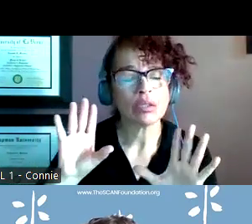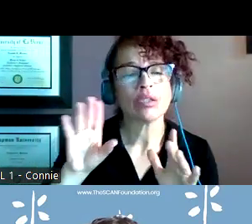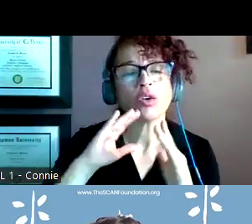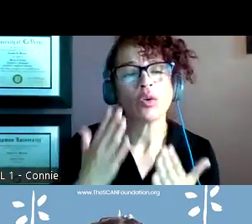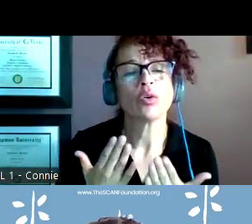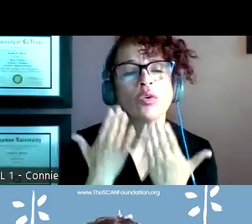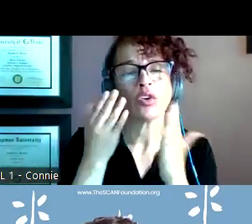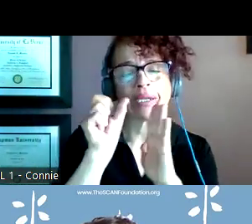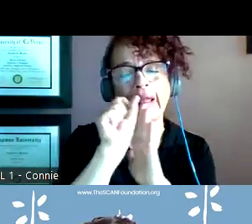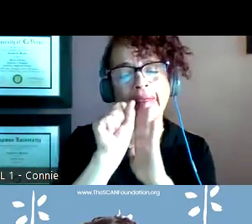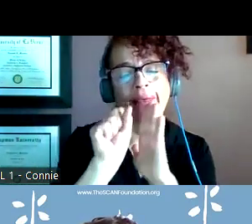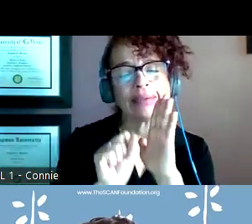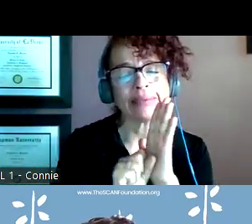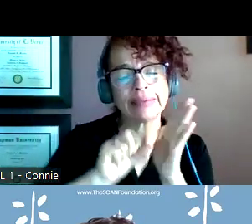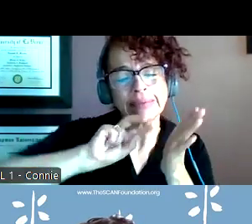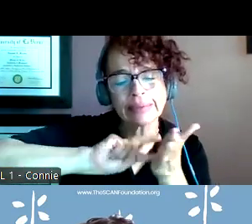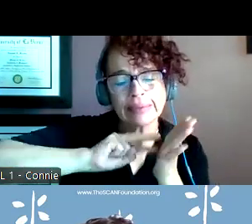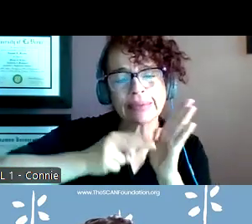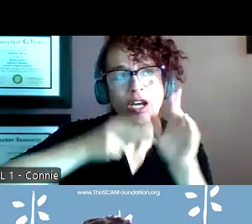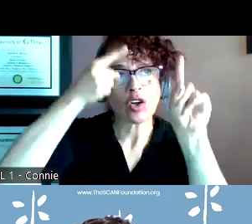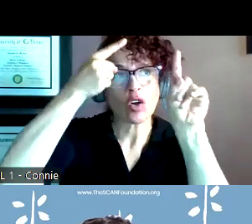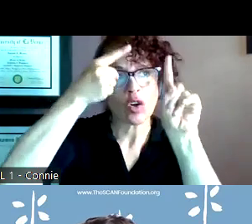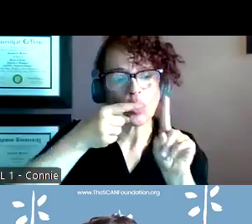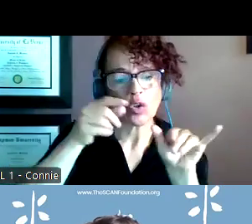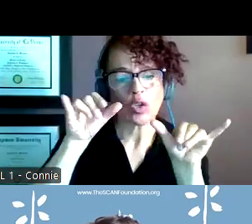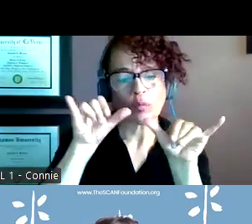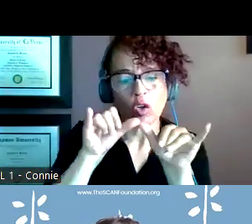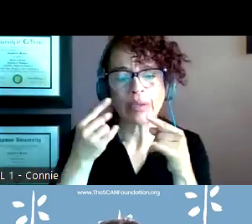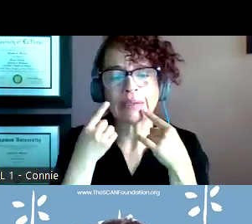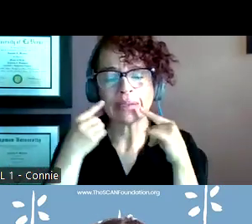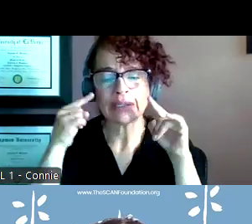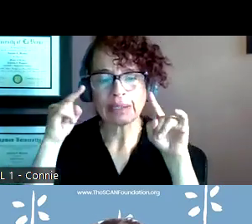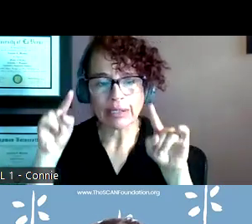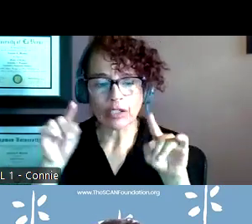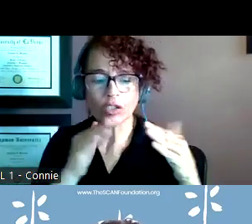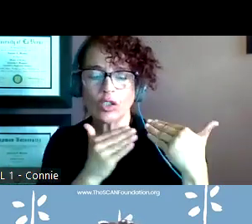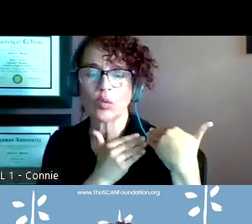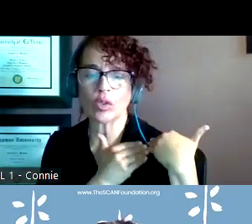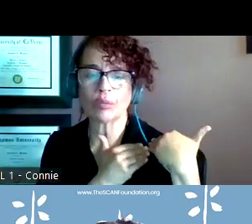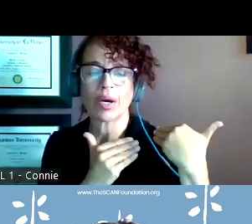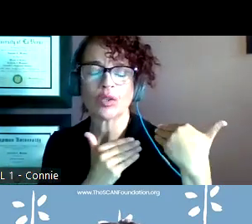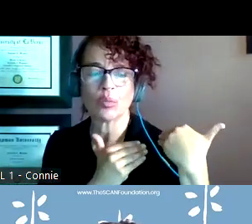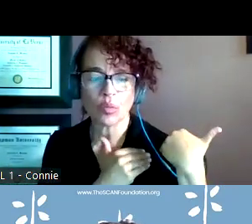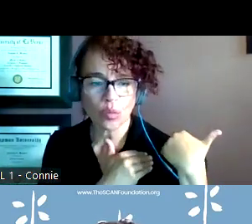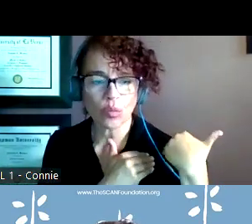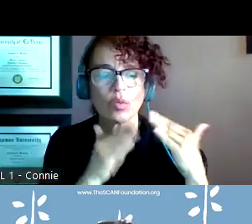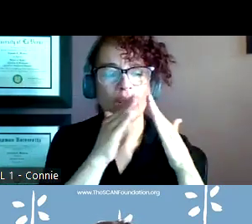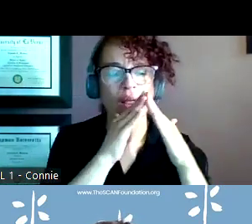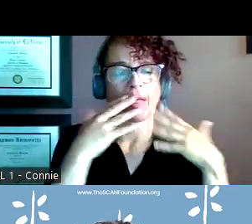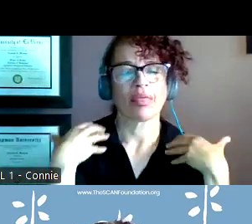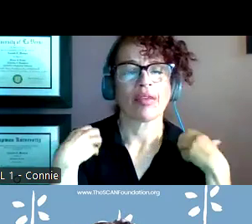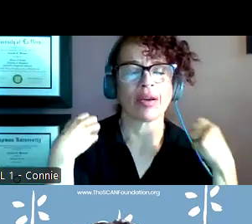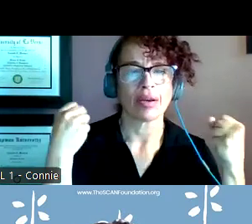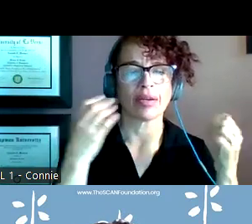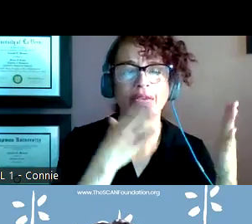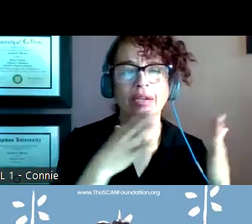that the state clearly define the objectives, measures of success, and scope of responsibility of the health plans for providing